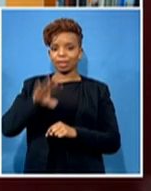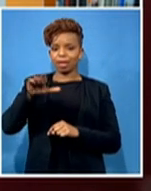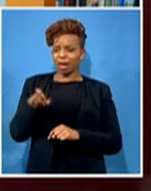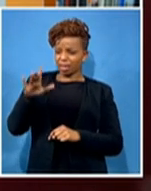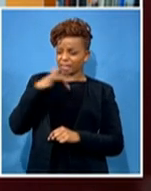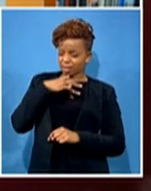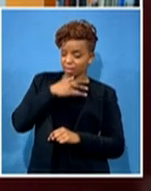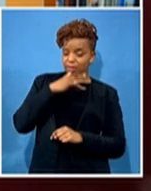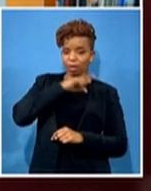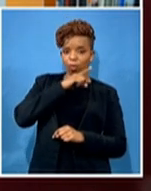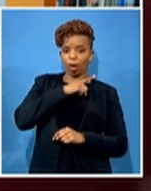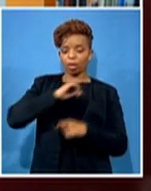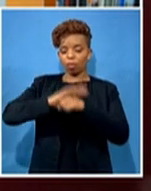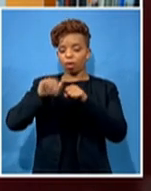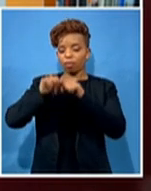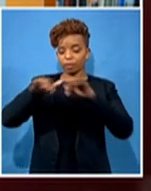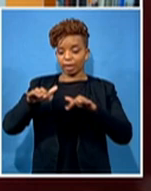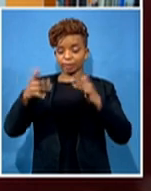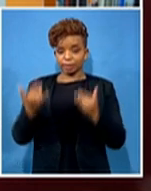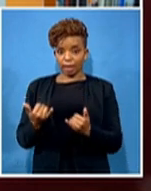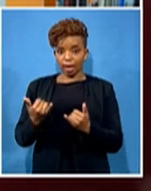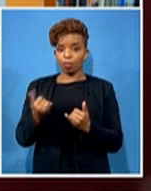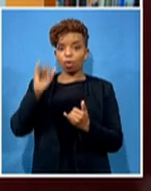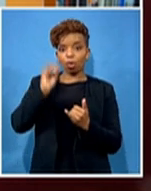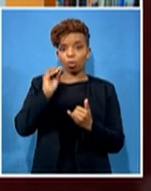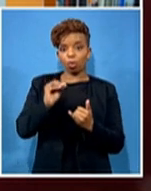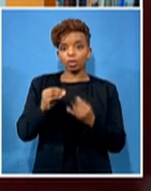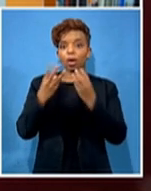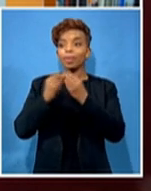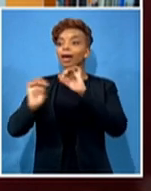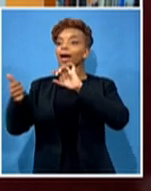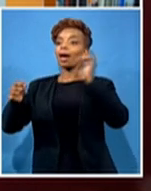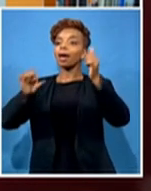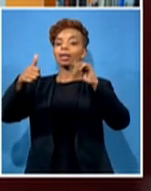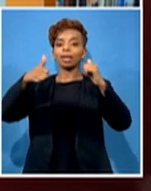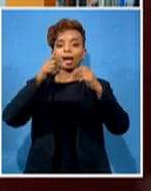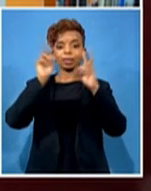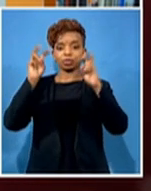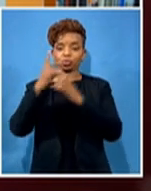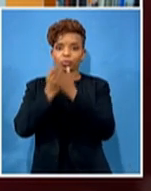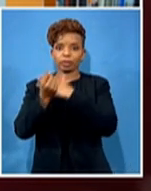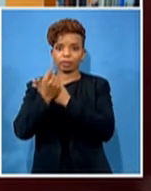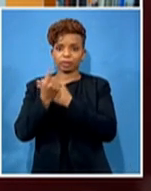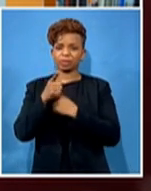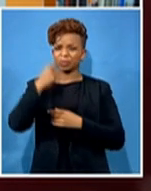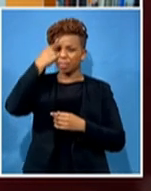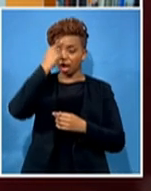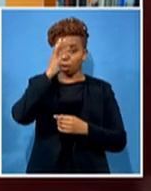issues. Do you envisage that we will be knocking on the IMF doors very soon after this?